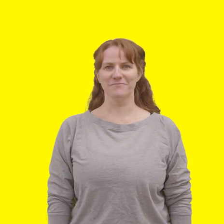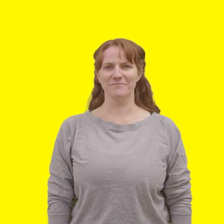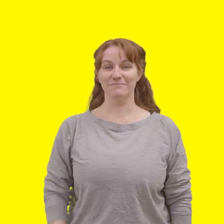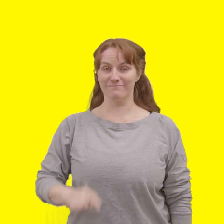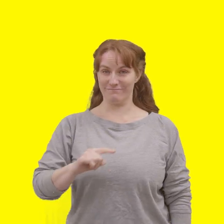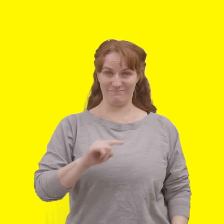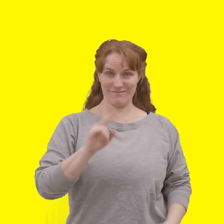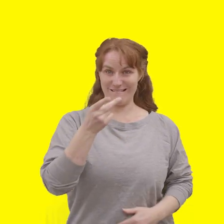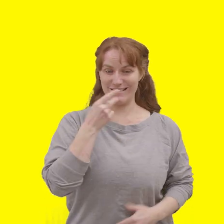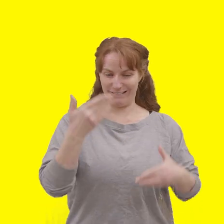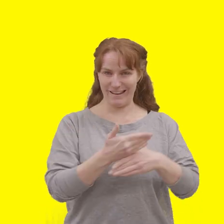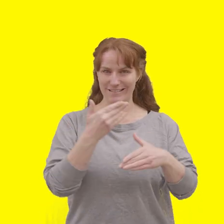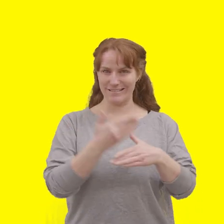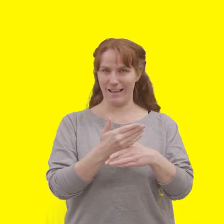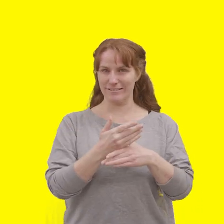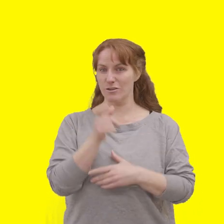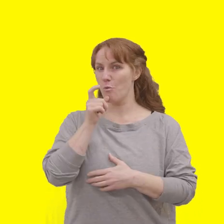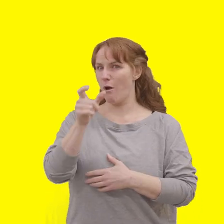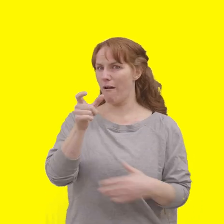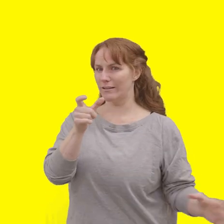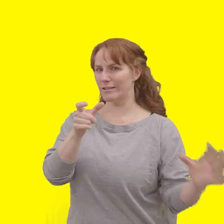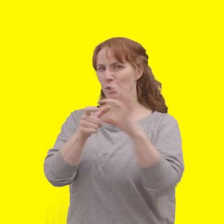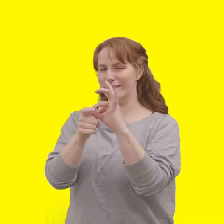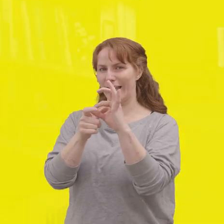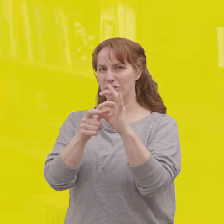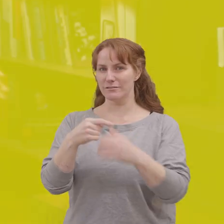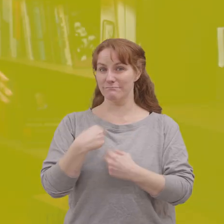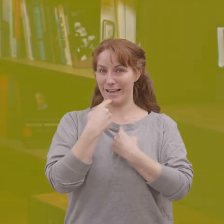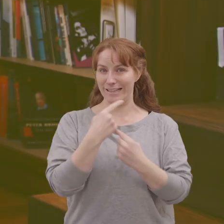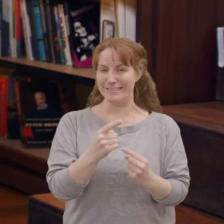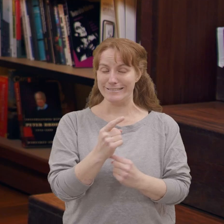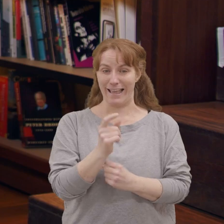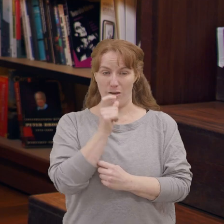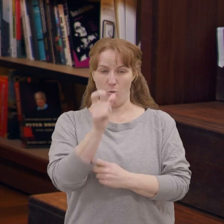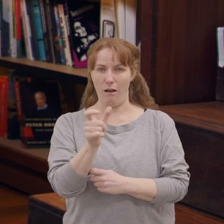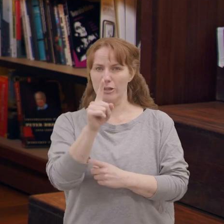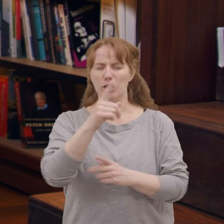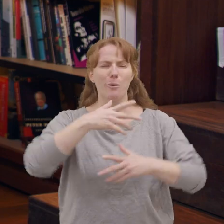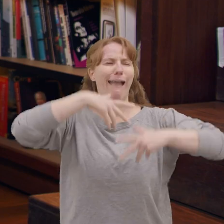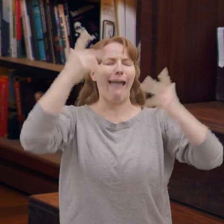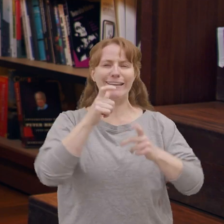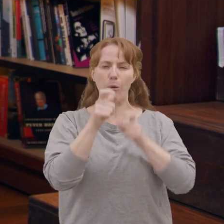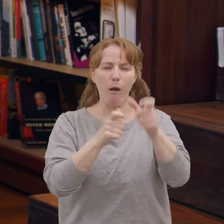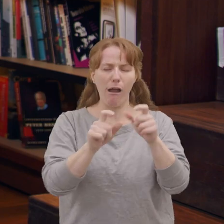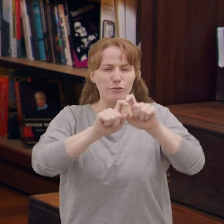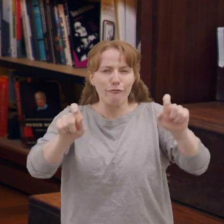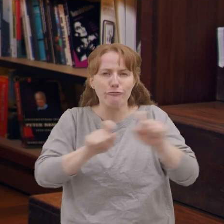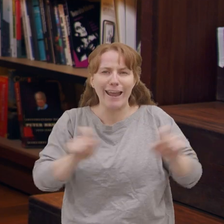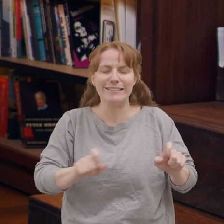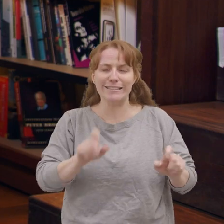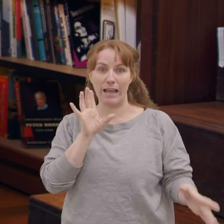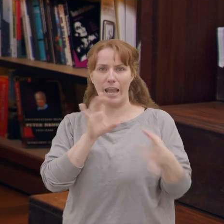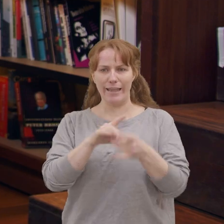This is exercise number 2, and it's called word association. I'm going to say some random words, and I want you guys to write down any phrases,